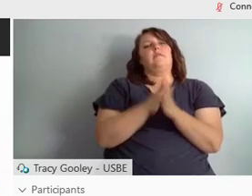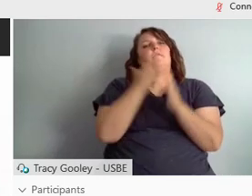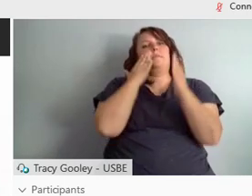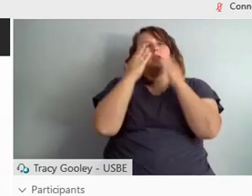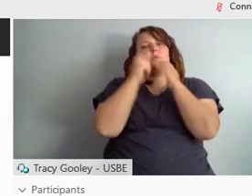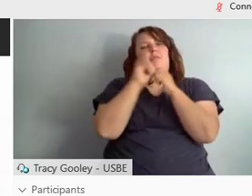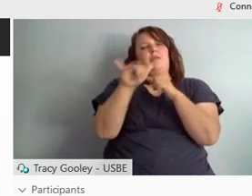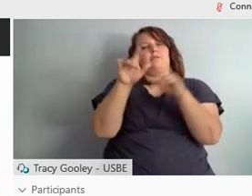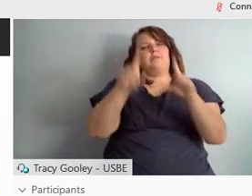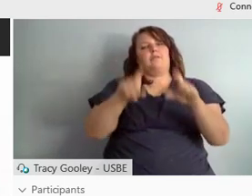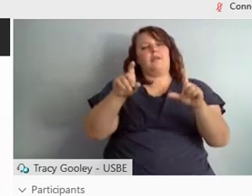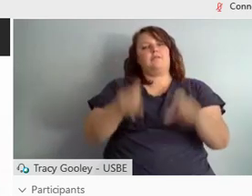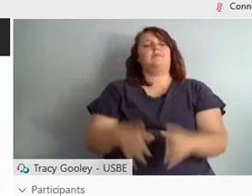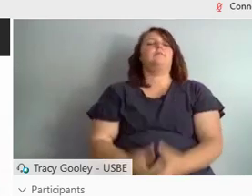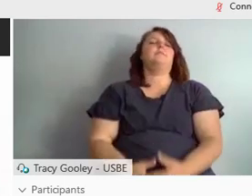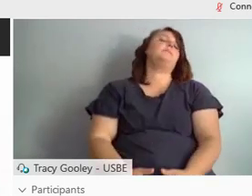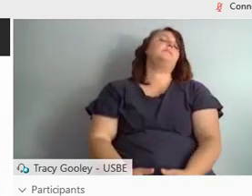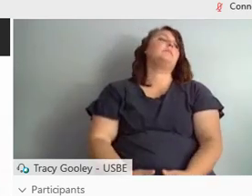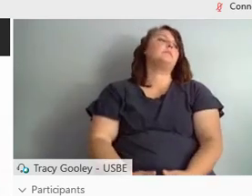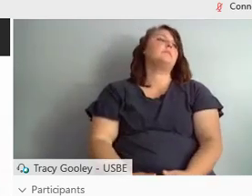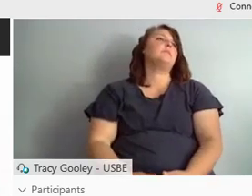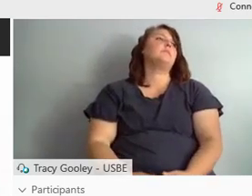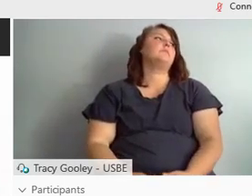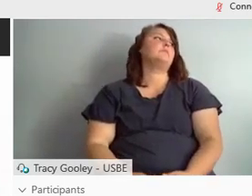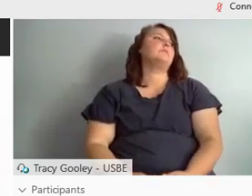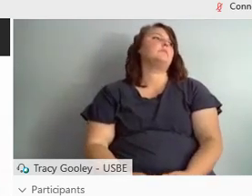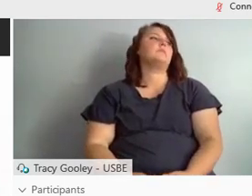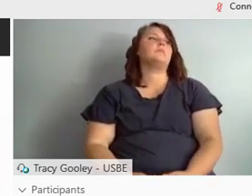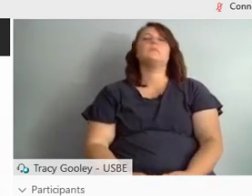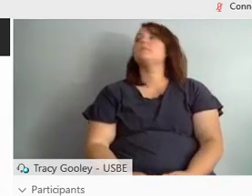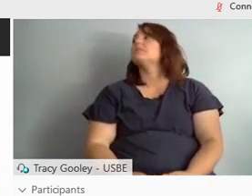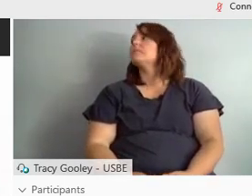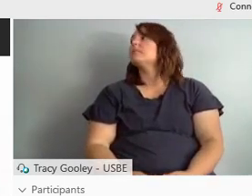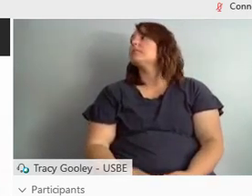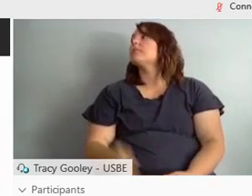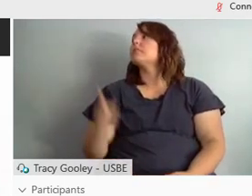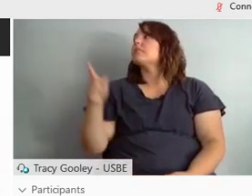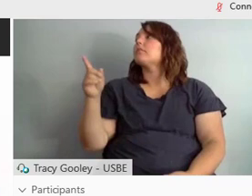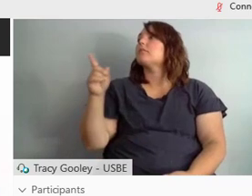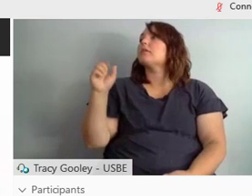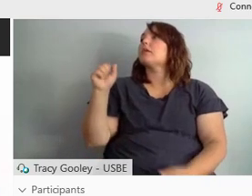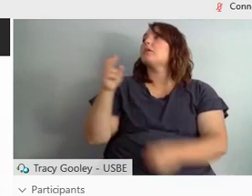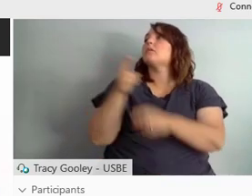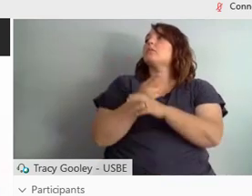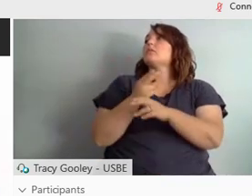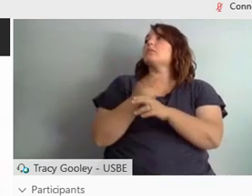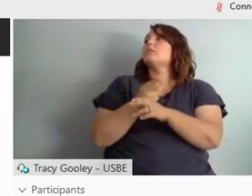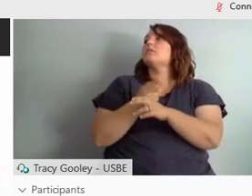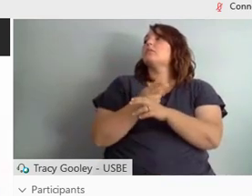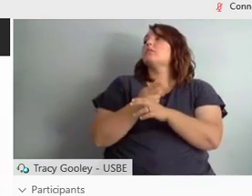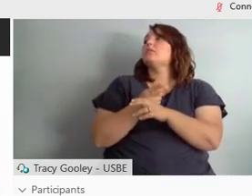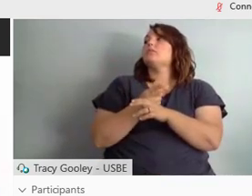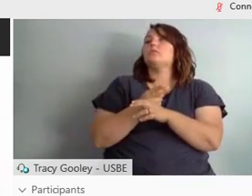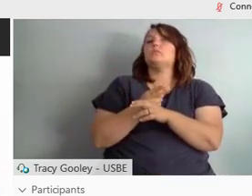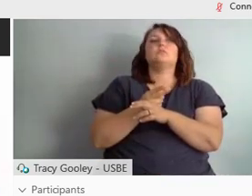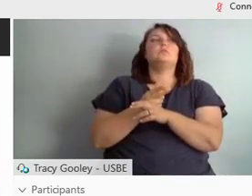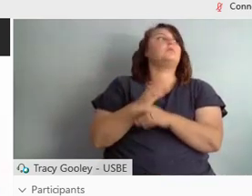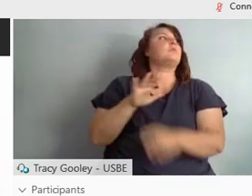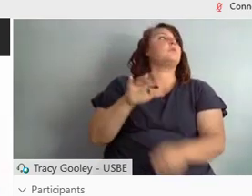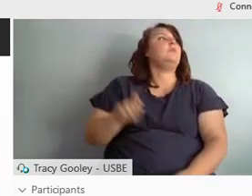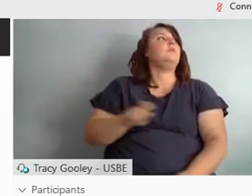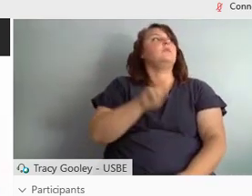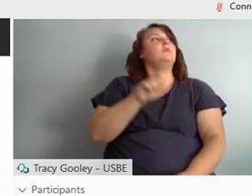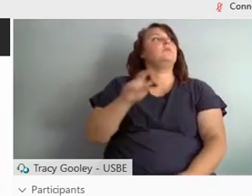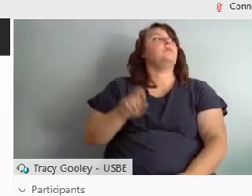with the test administration manual. One thing to note. I believe you can use your Cursor. cursor and Oh. we can see it. Can we see Can it? you?